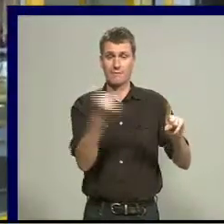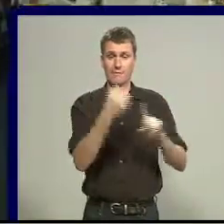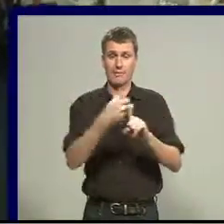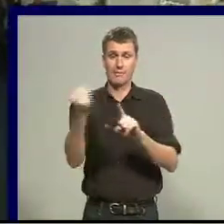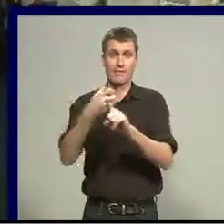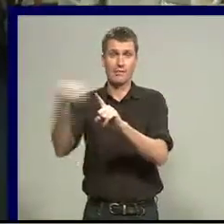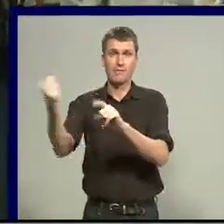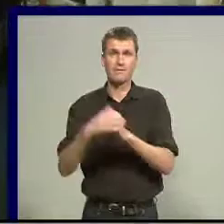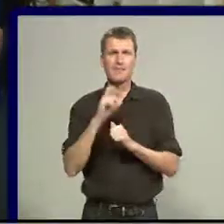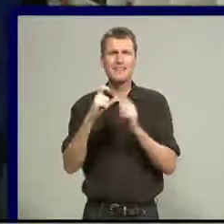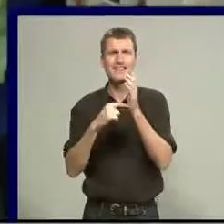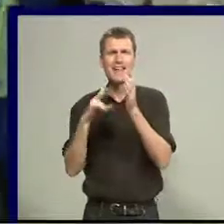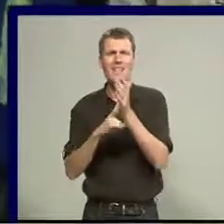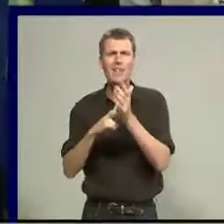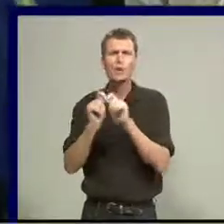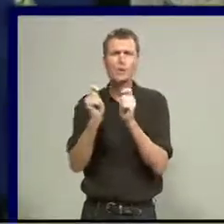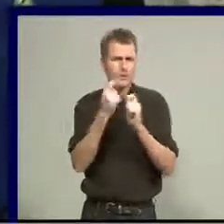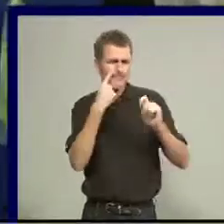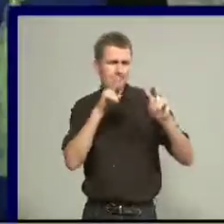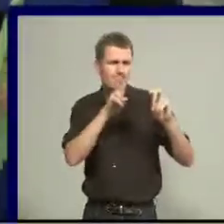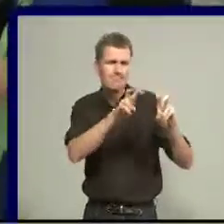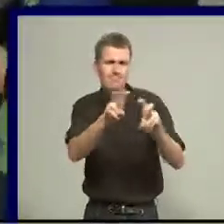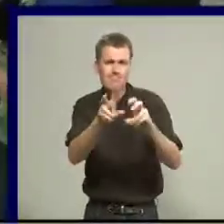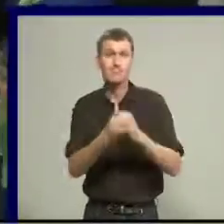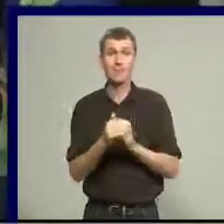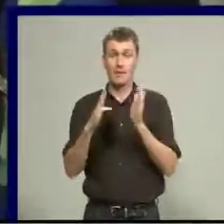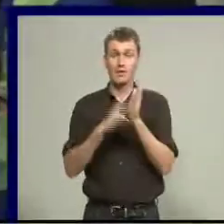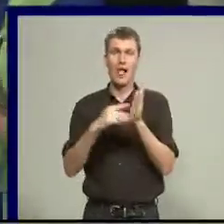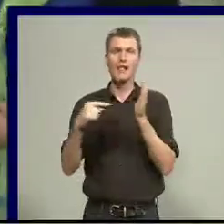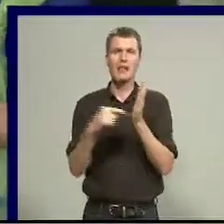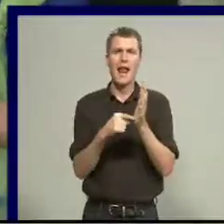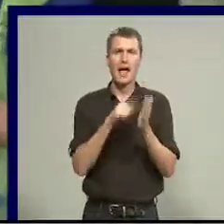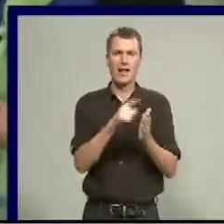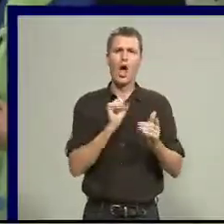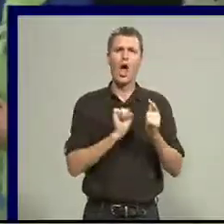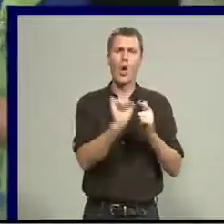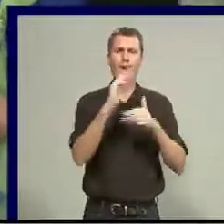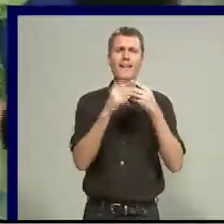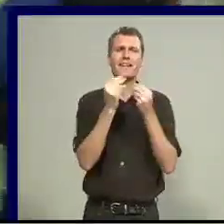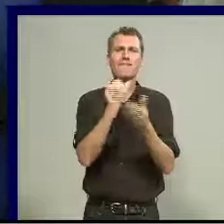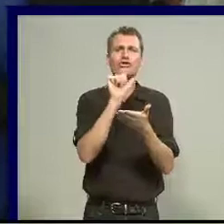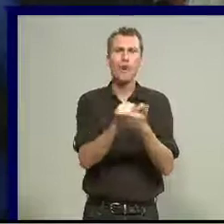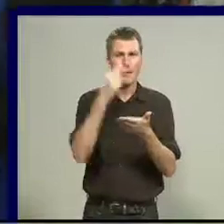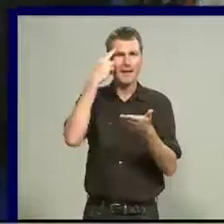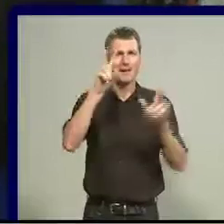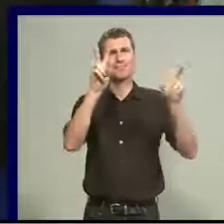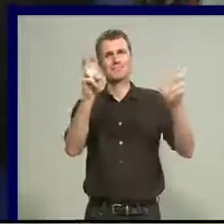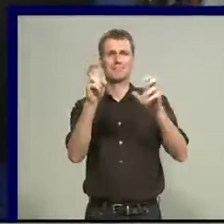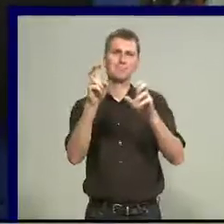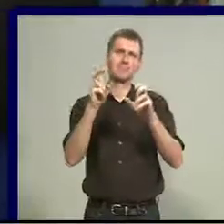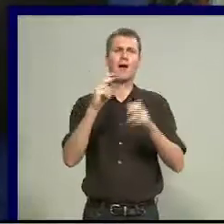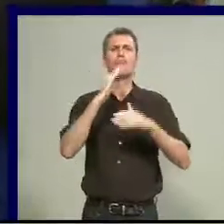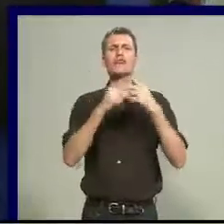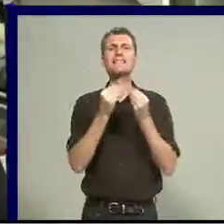the scene of the inconvenient crime. Michelle Taylor owns Presents Gift Shop, one of the stores targeted in last